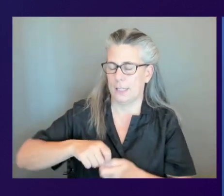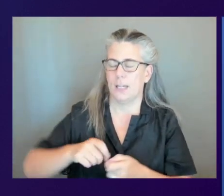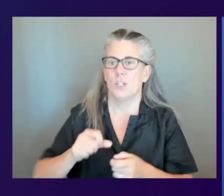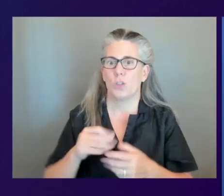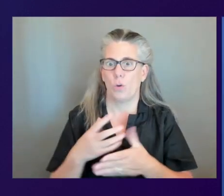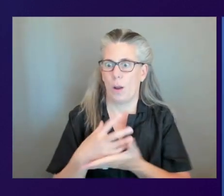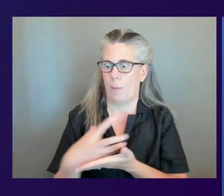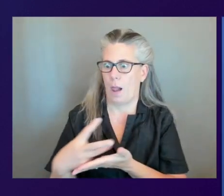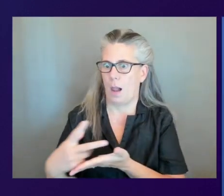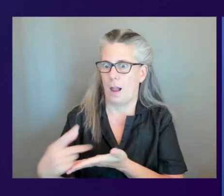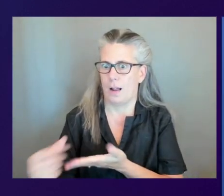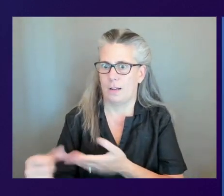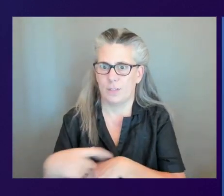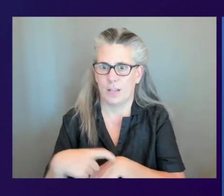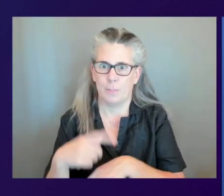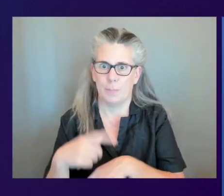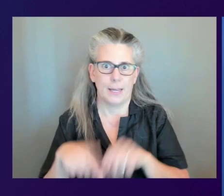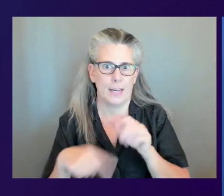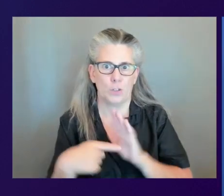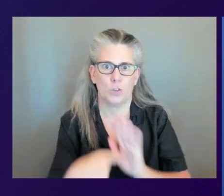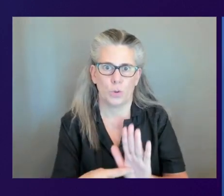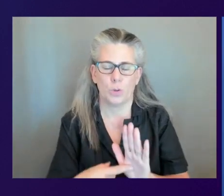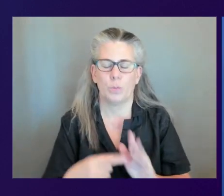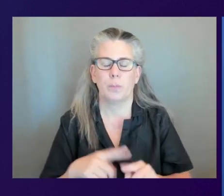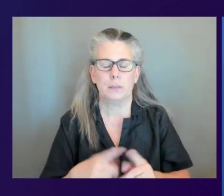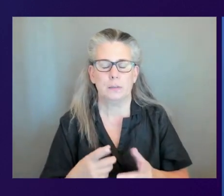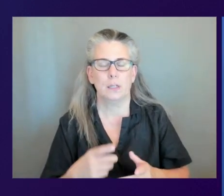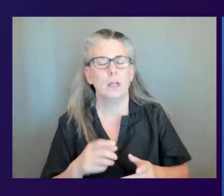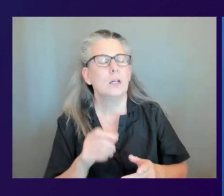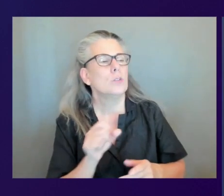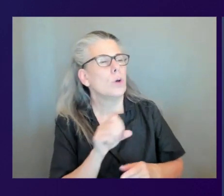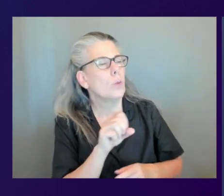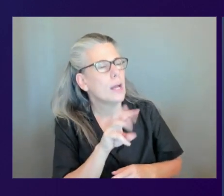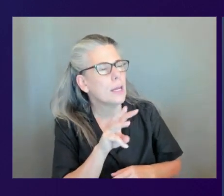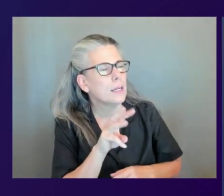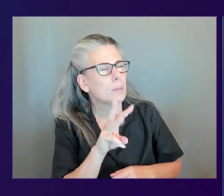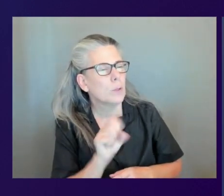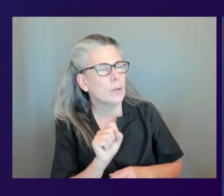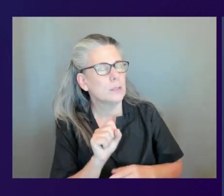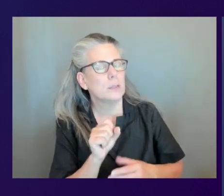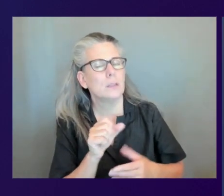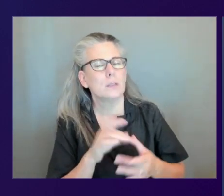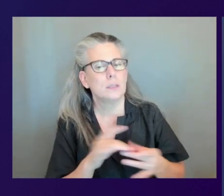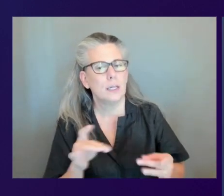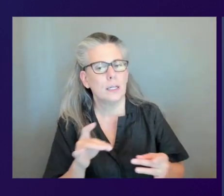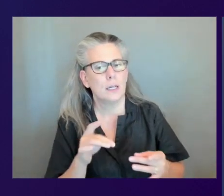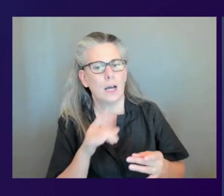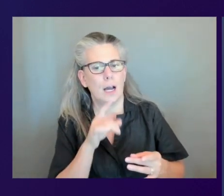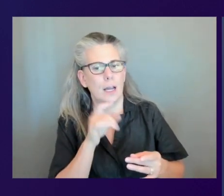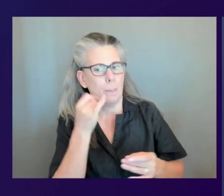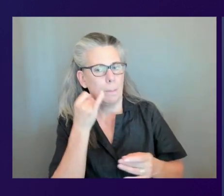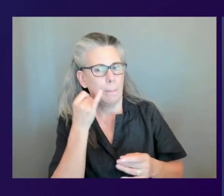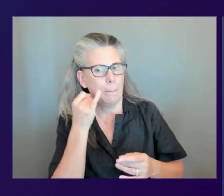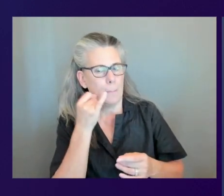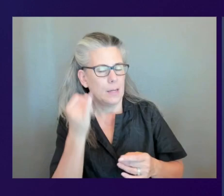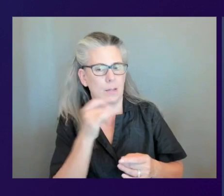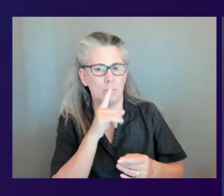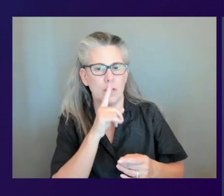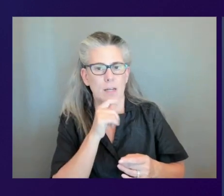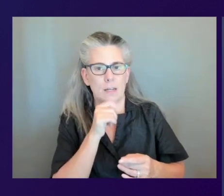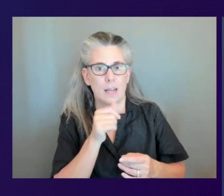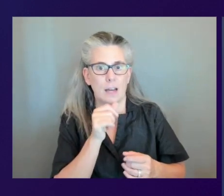side, from the AWS side, like I imagine this is really not that like exciting to look at.